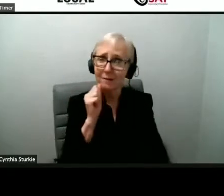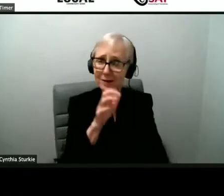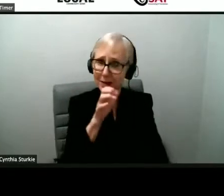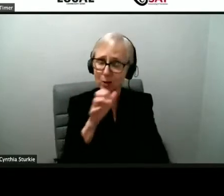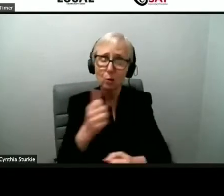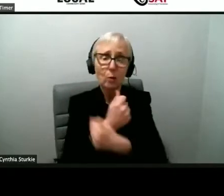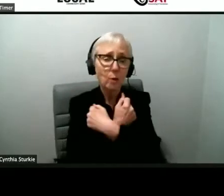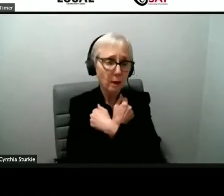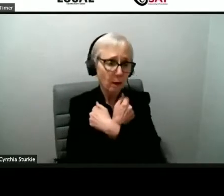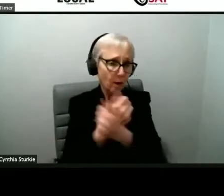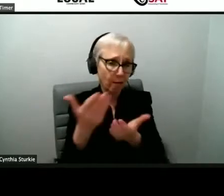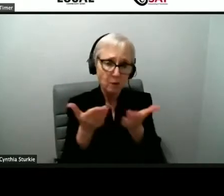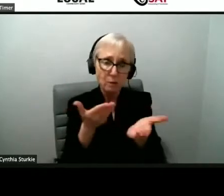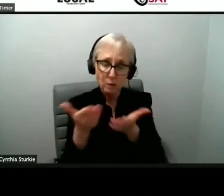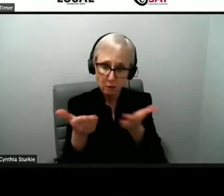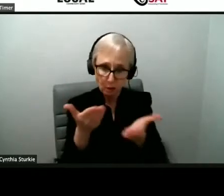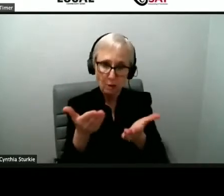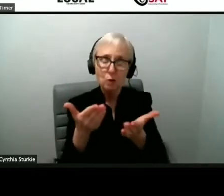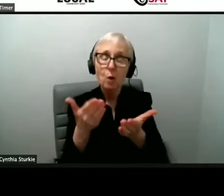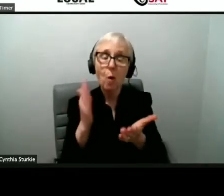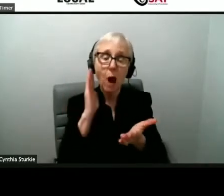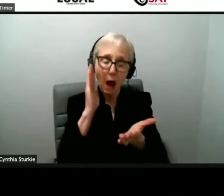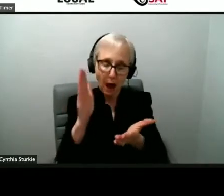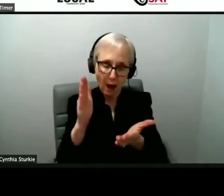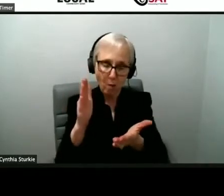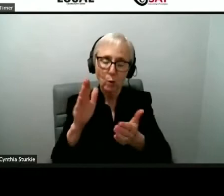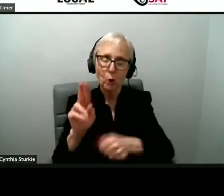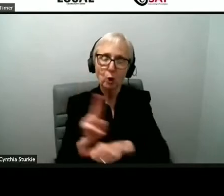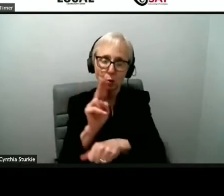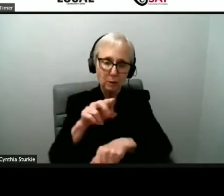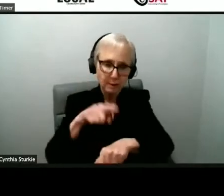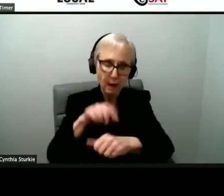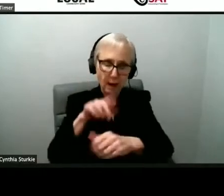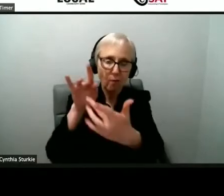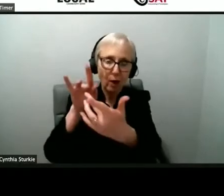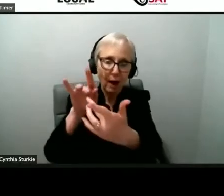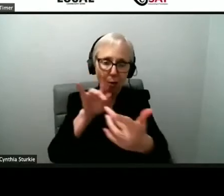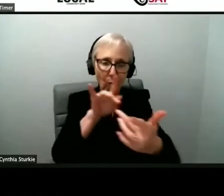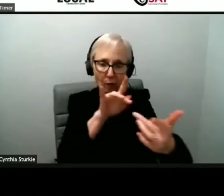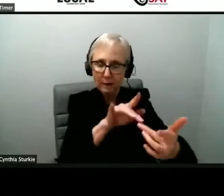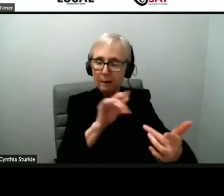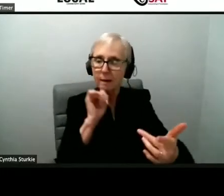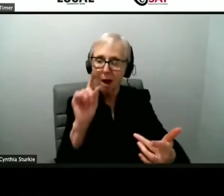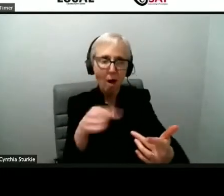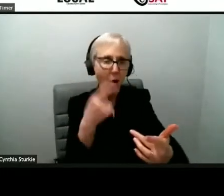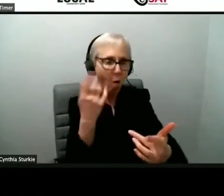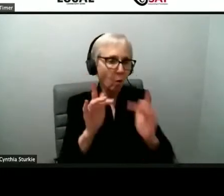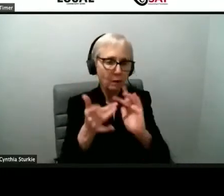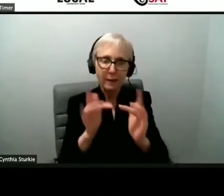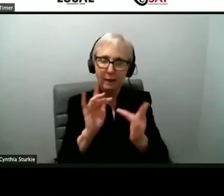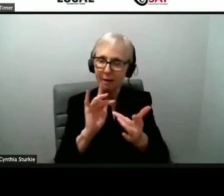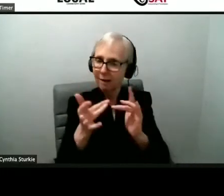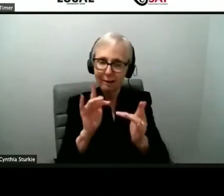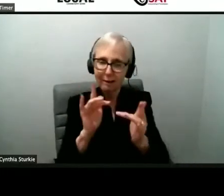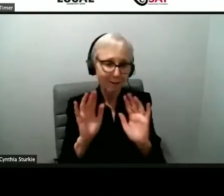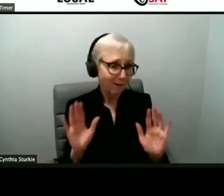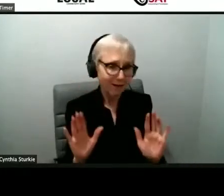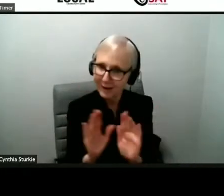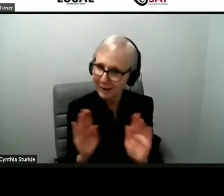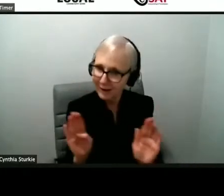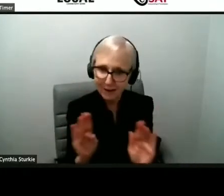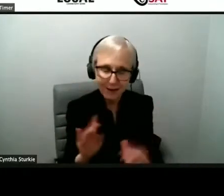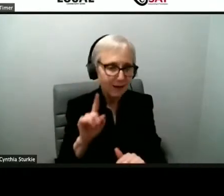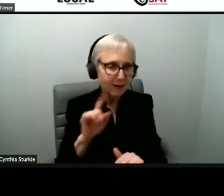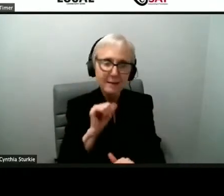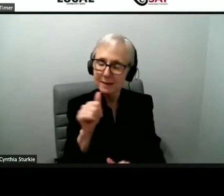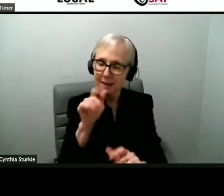of the biggest investments I will make will be an outreach that will not just be online, because we know that there is a huge digital divide in the city.